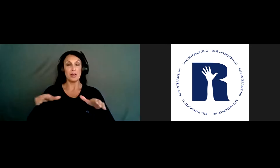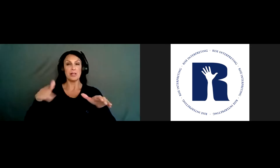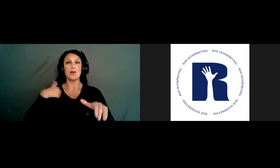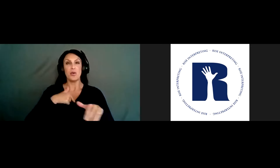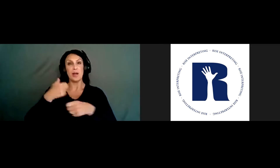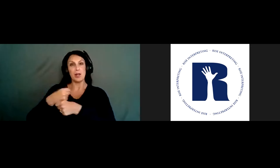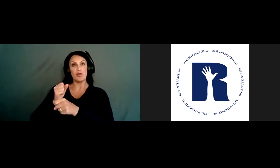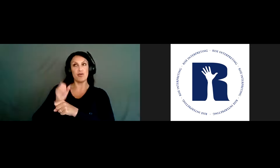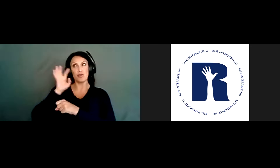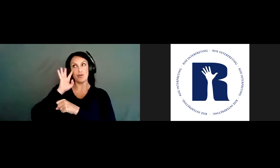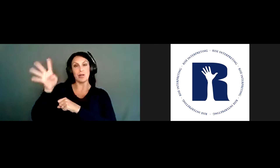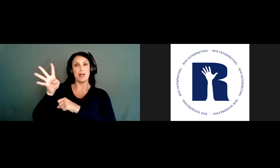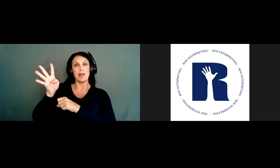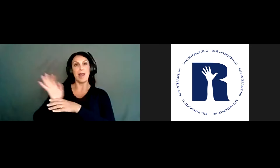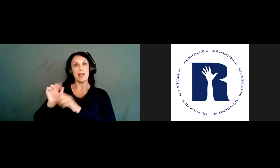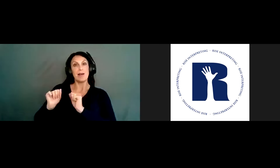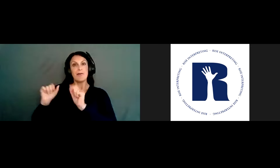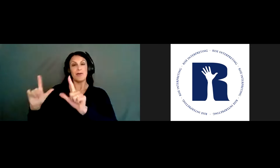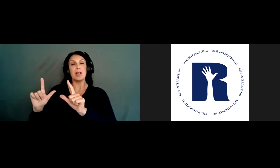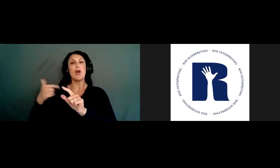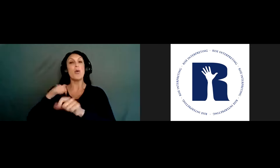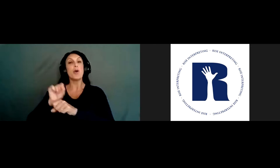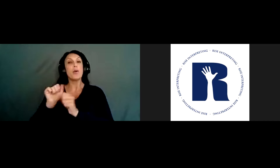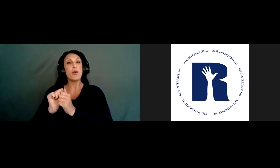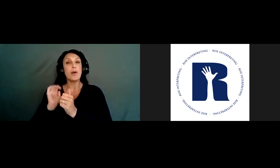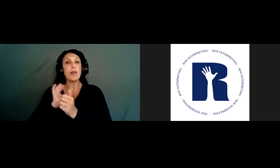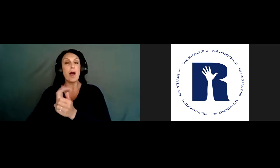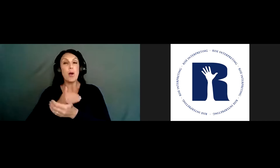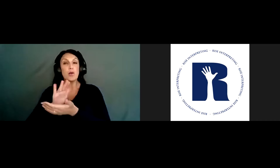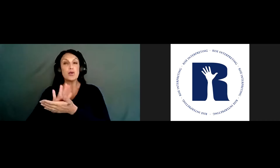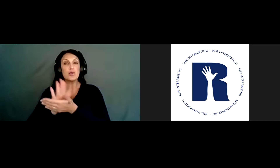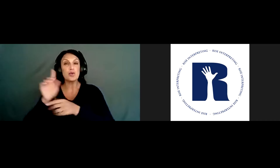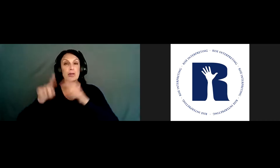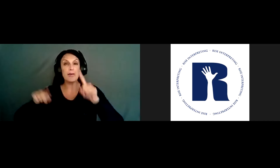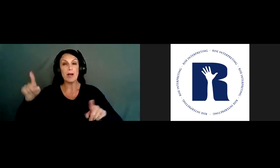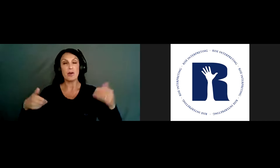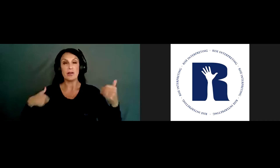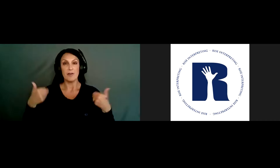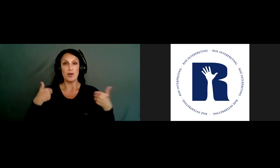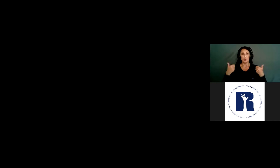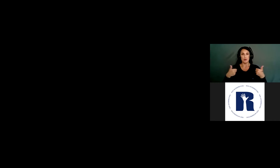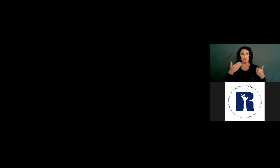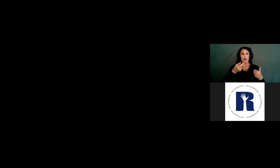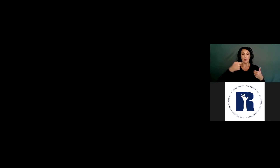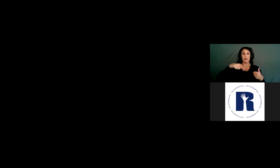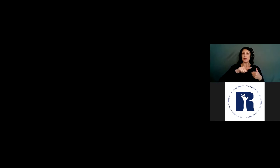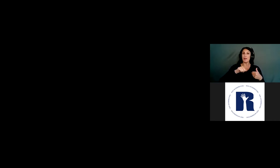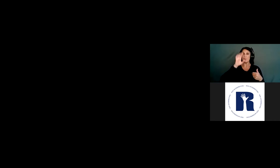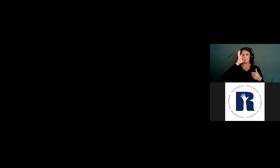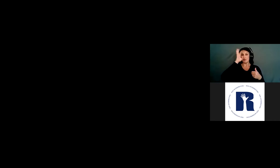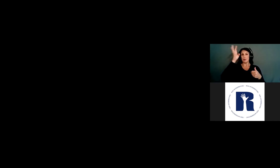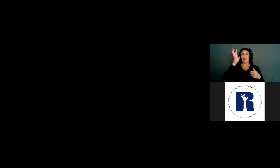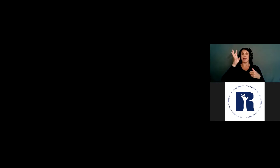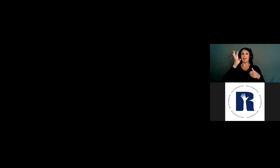videos. We worked with our youth at different schools and, um, they created some videos